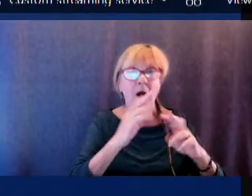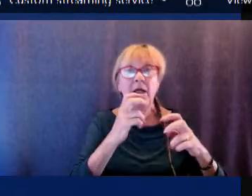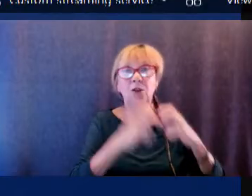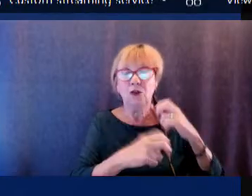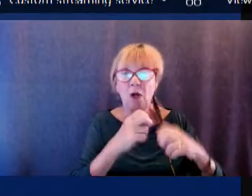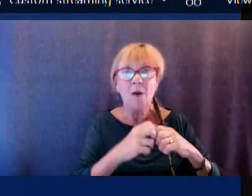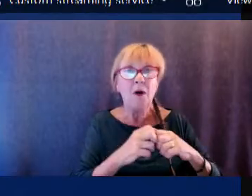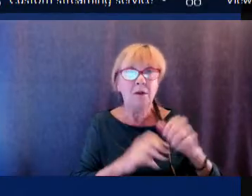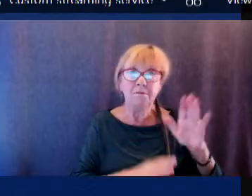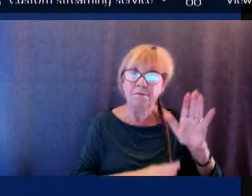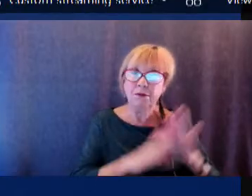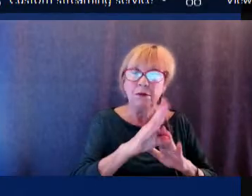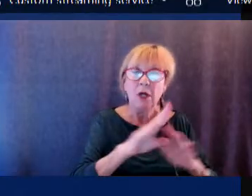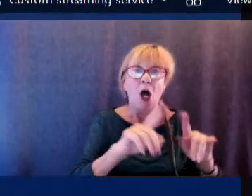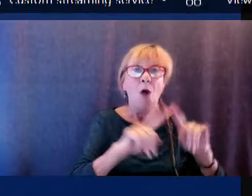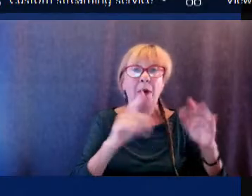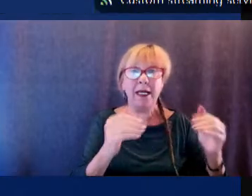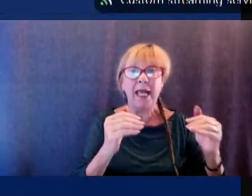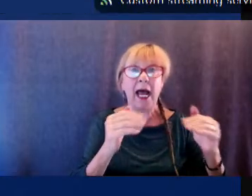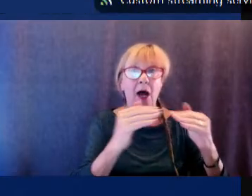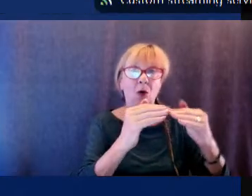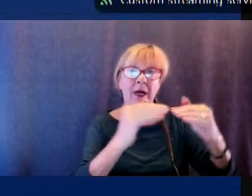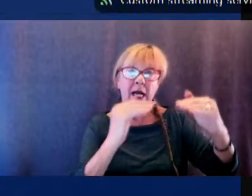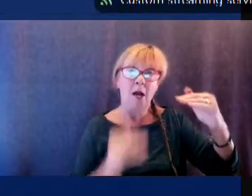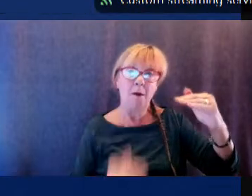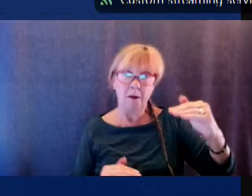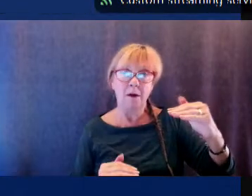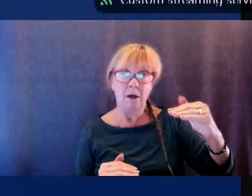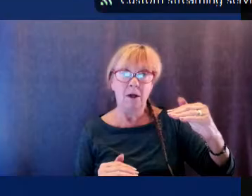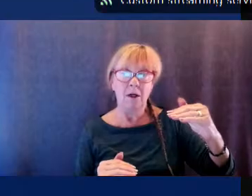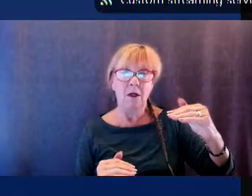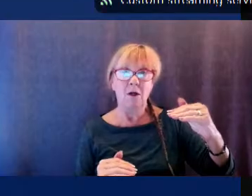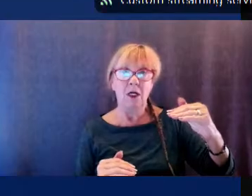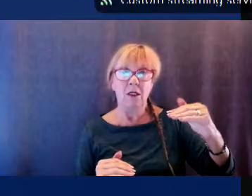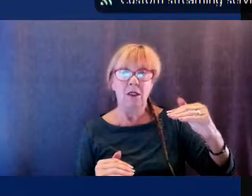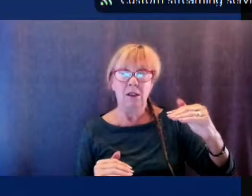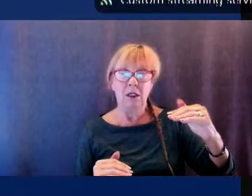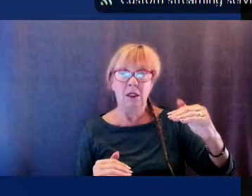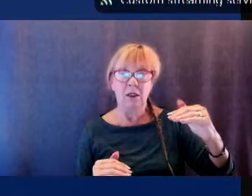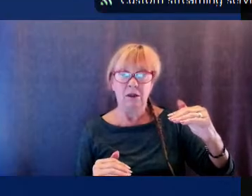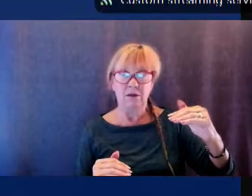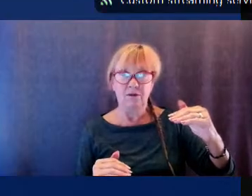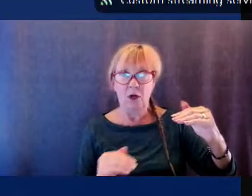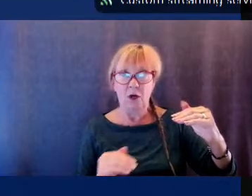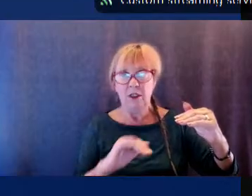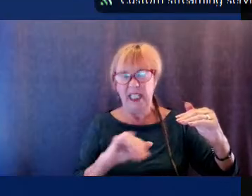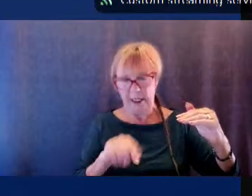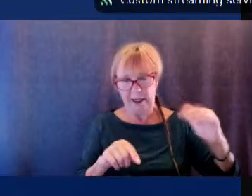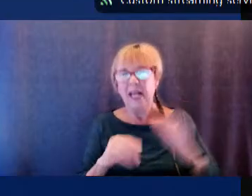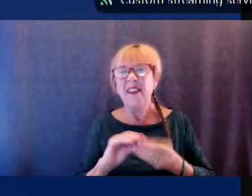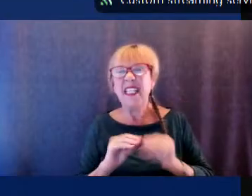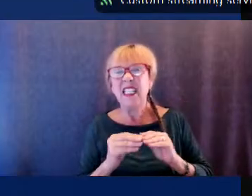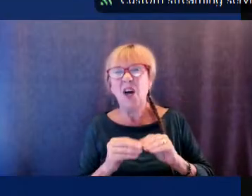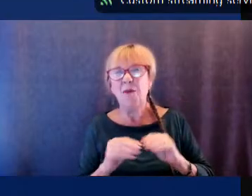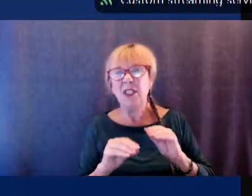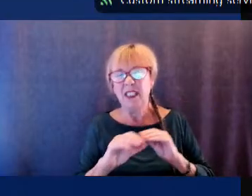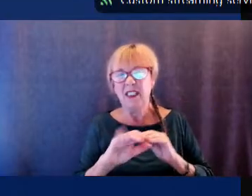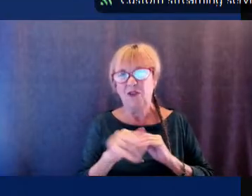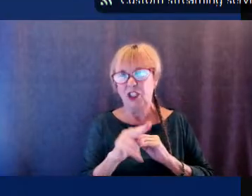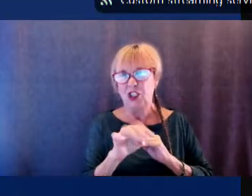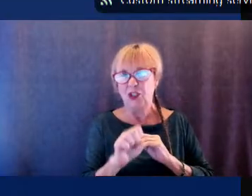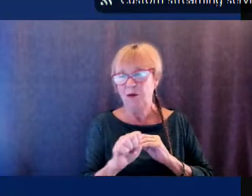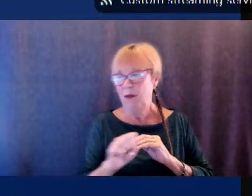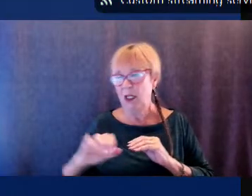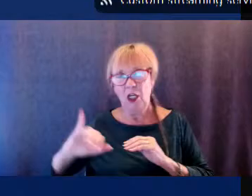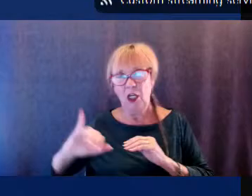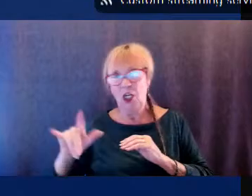graph, that we are now below in terms of June numbers. We don't have July yet, but in June numbers, we are